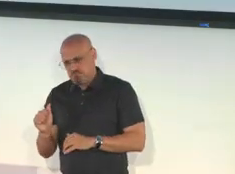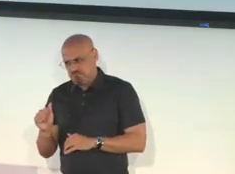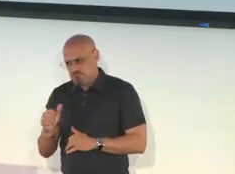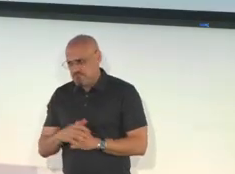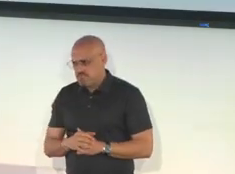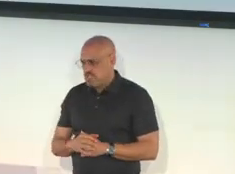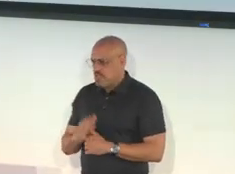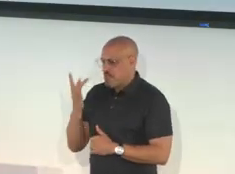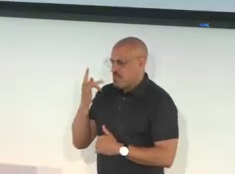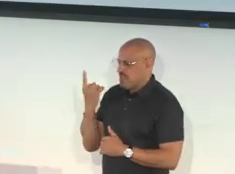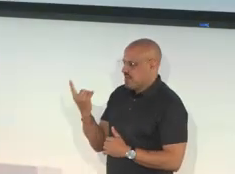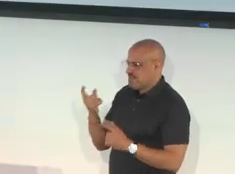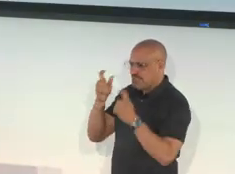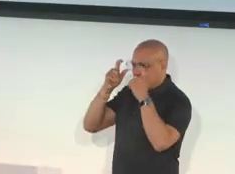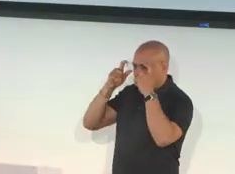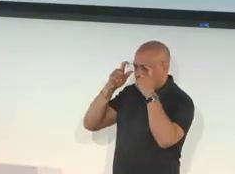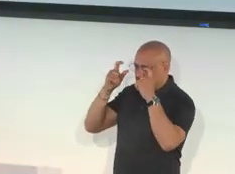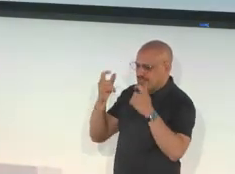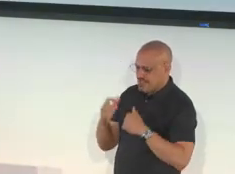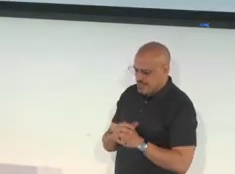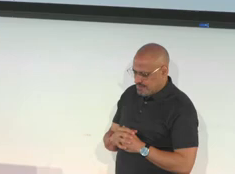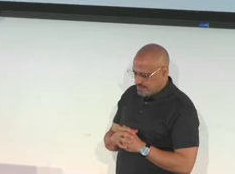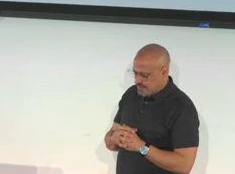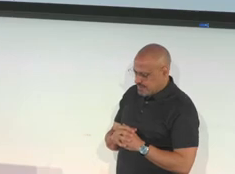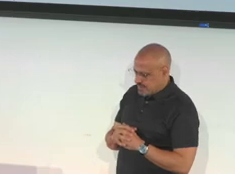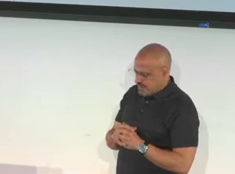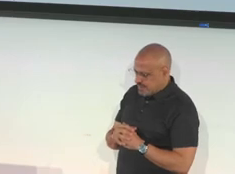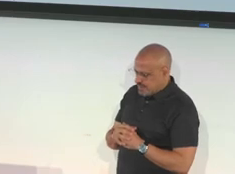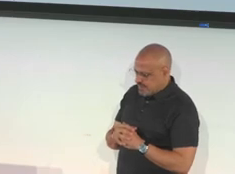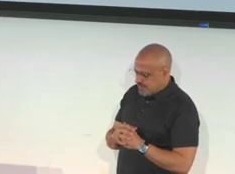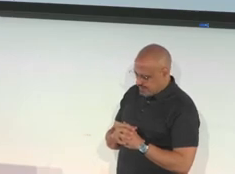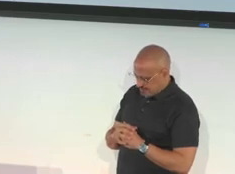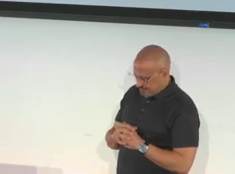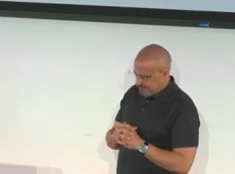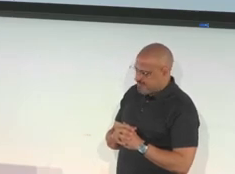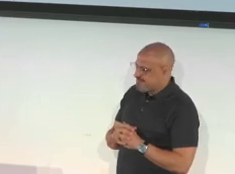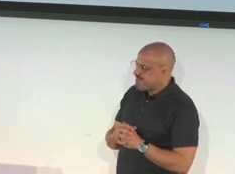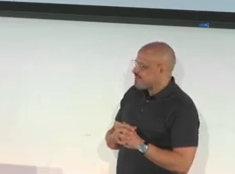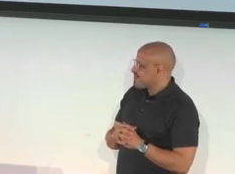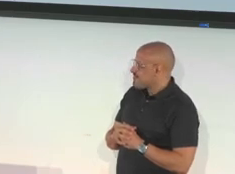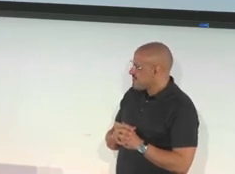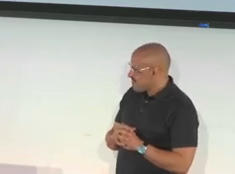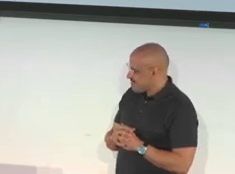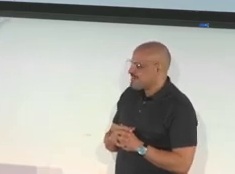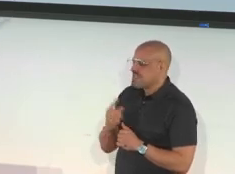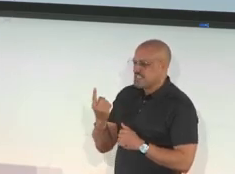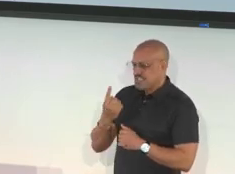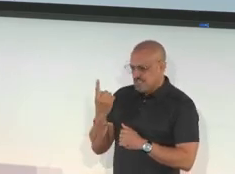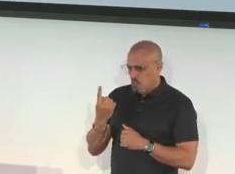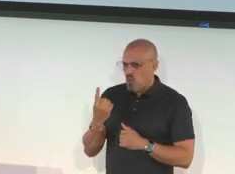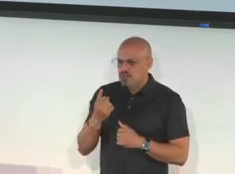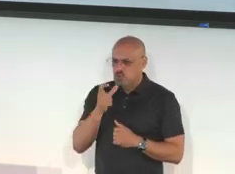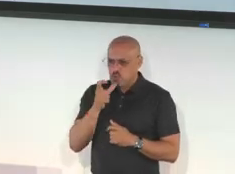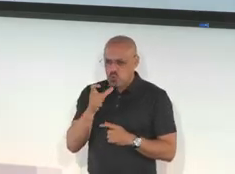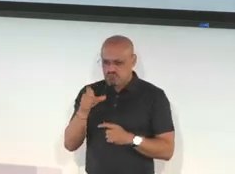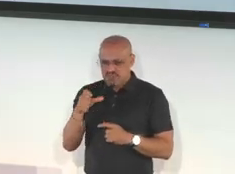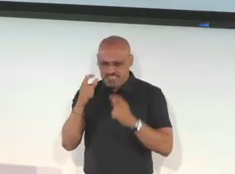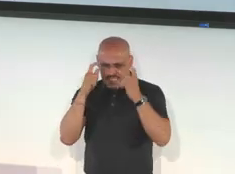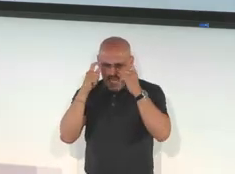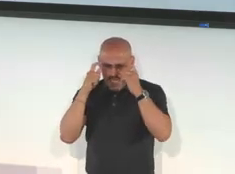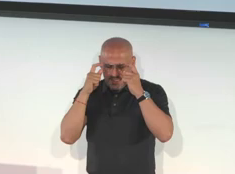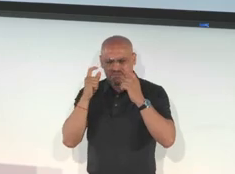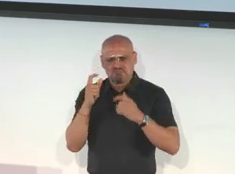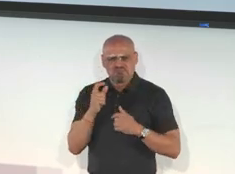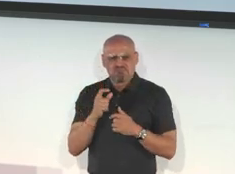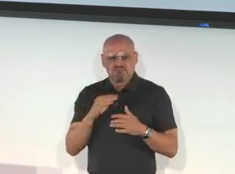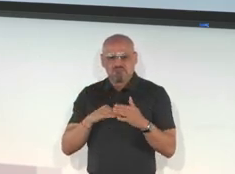And because something like wearing glasses someone wearing glasses